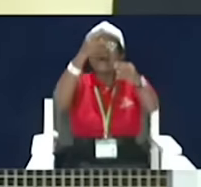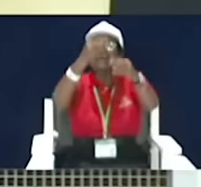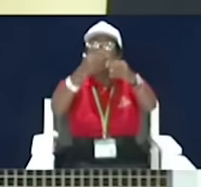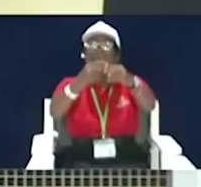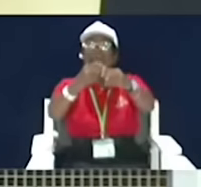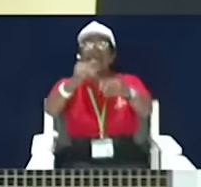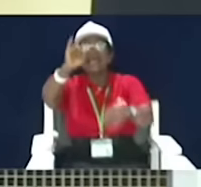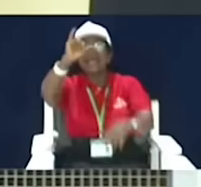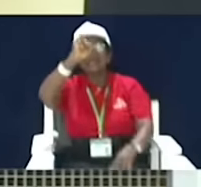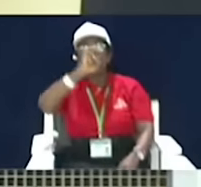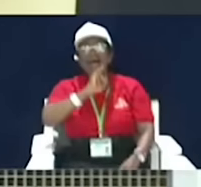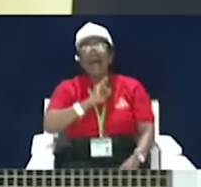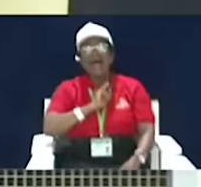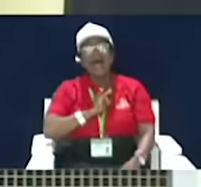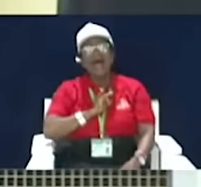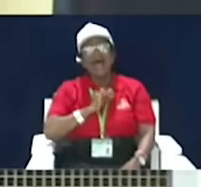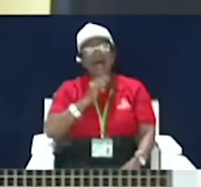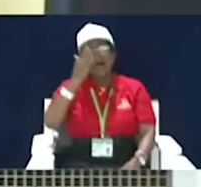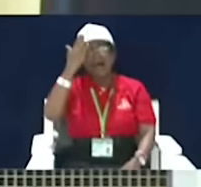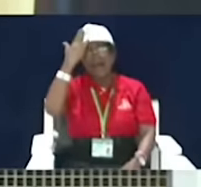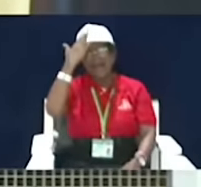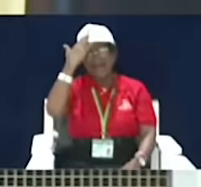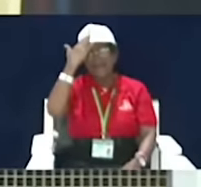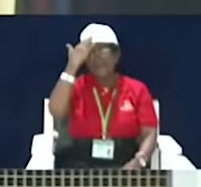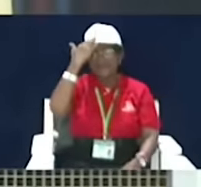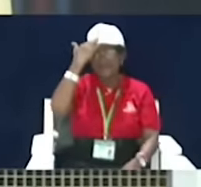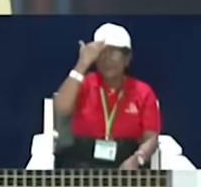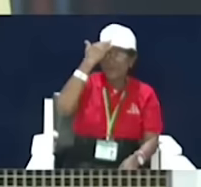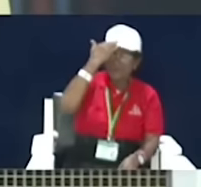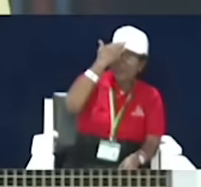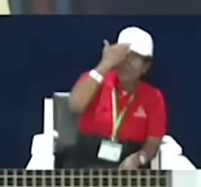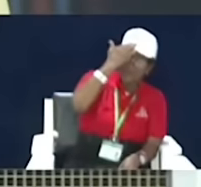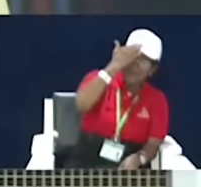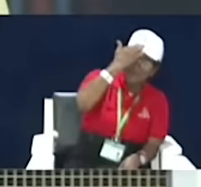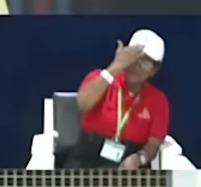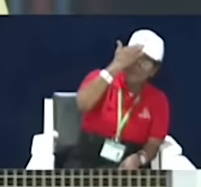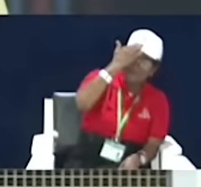other name I know.